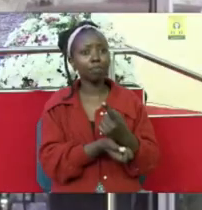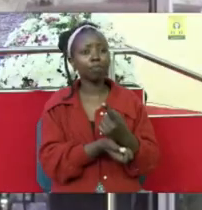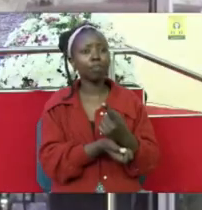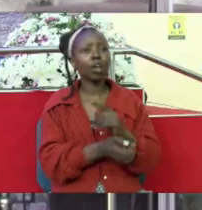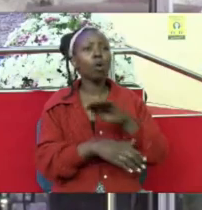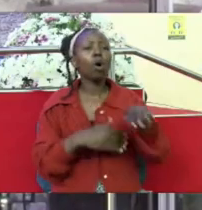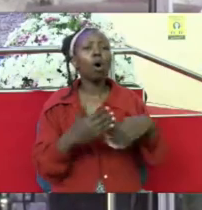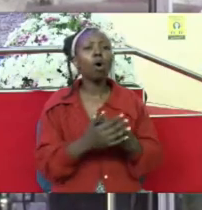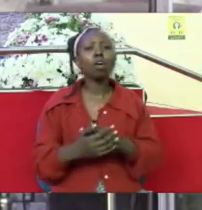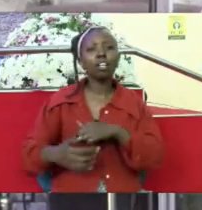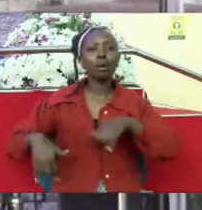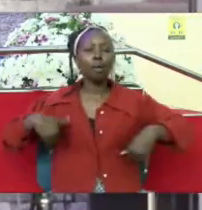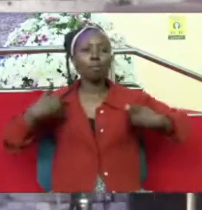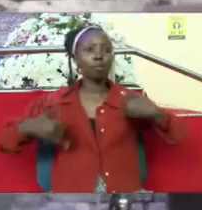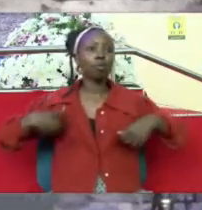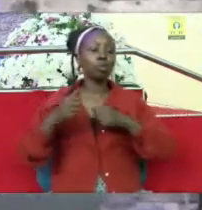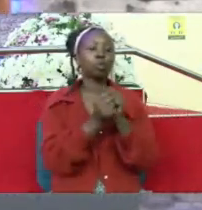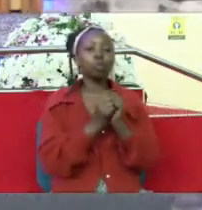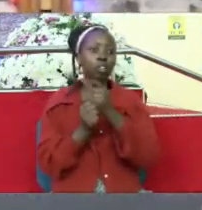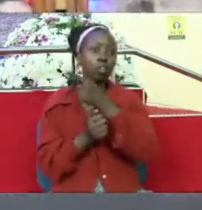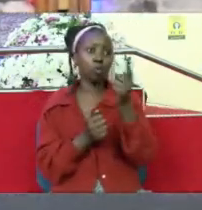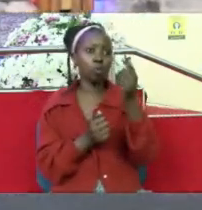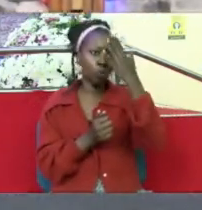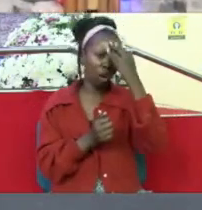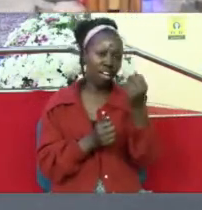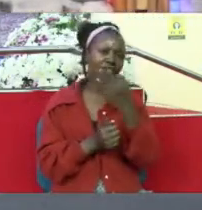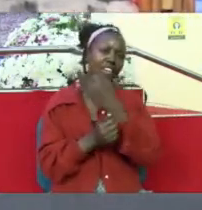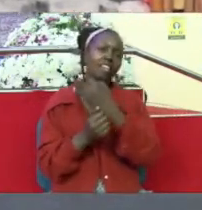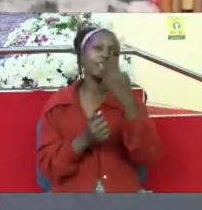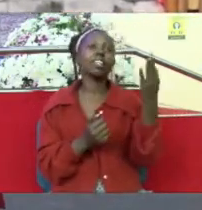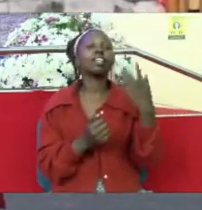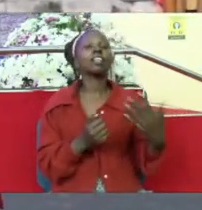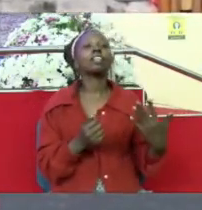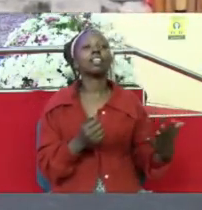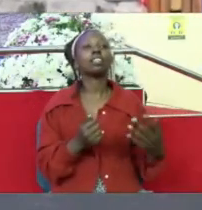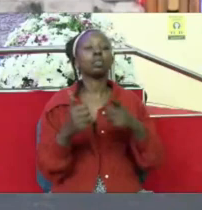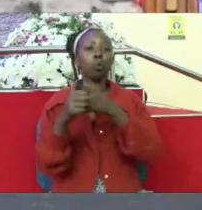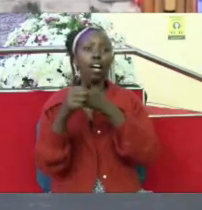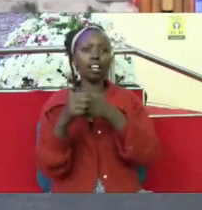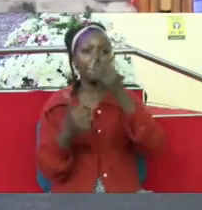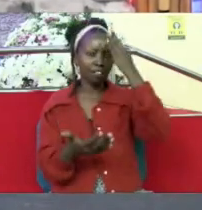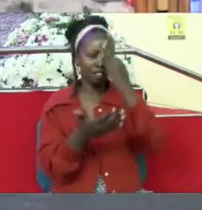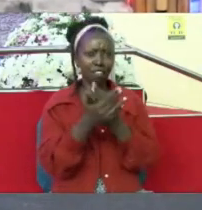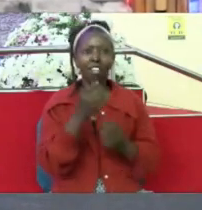yenu, because of three things. Kwa sababu ya mambo matatu. Three things. Mambo matatu. Your faith is growing. Imani yenu inakuwa. Your love is increasing. Upendo